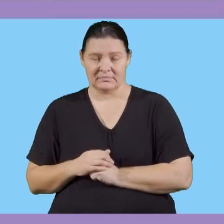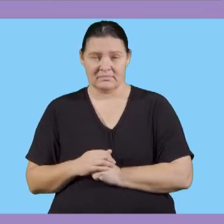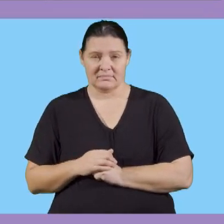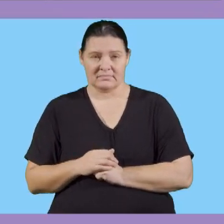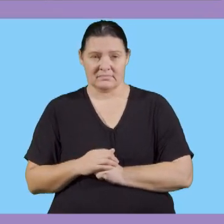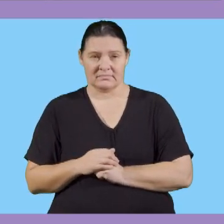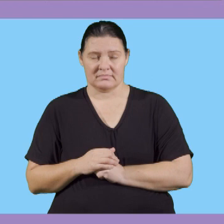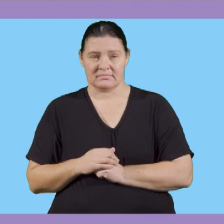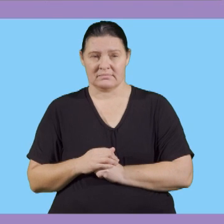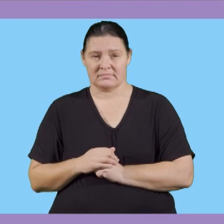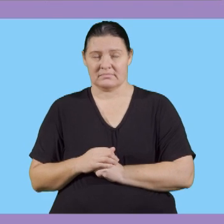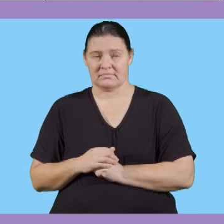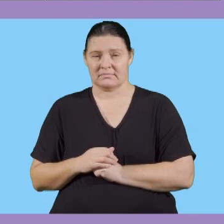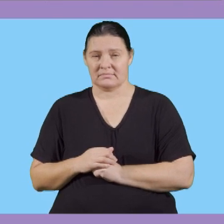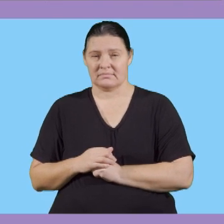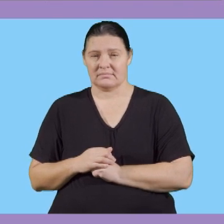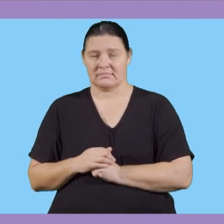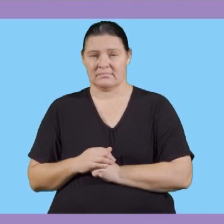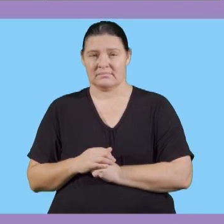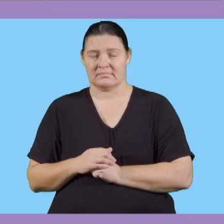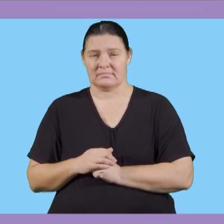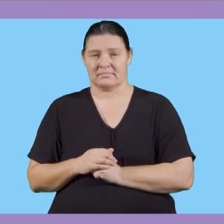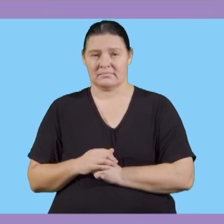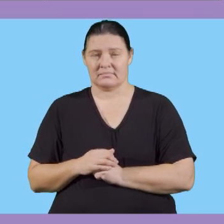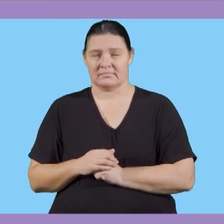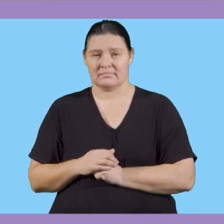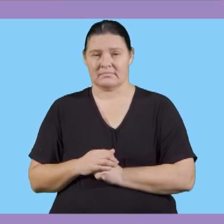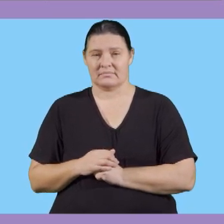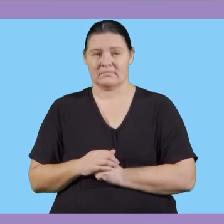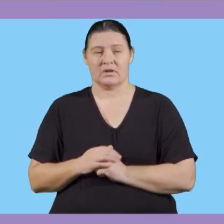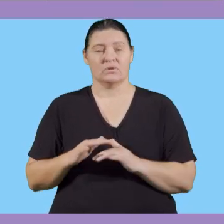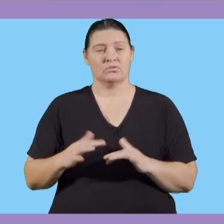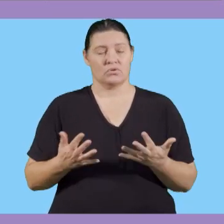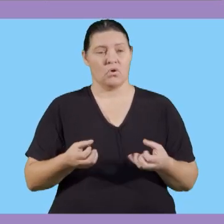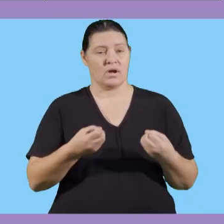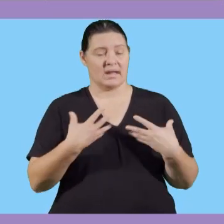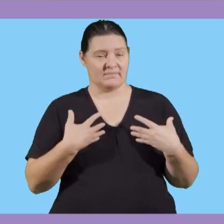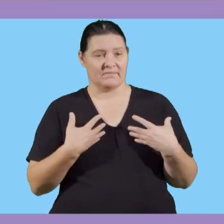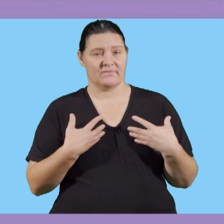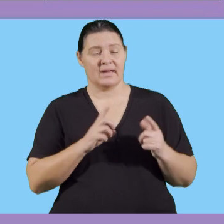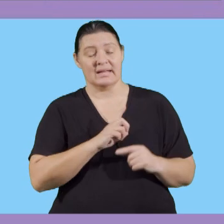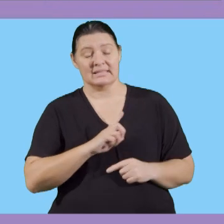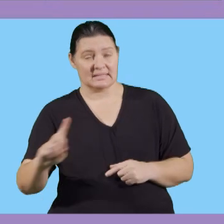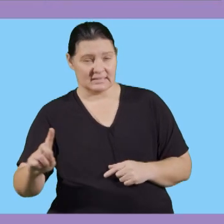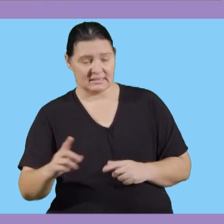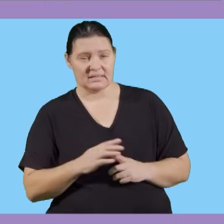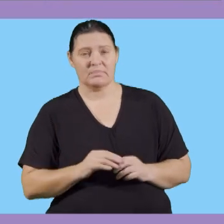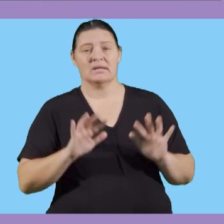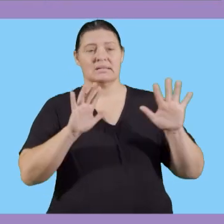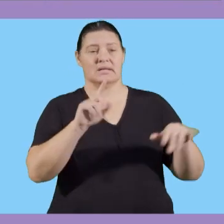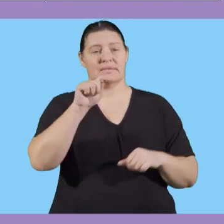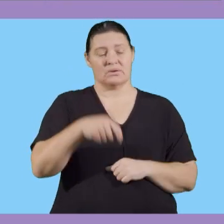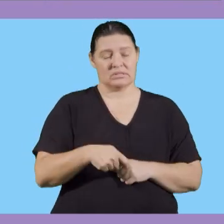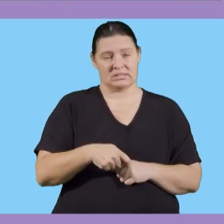the formula is going to be distance divided by time. So we've been given the distance there, and